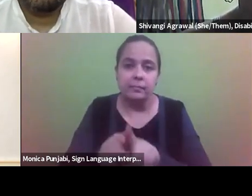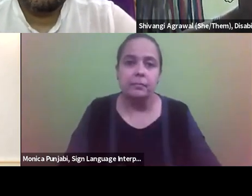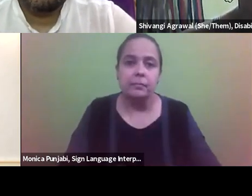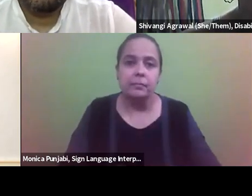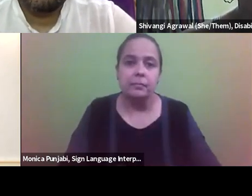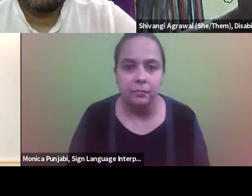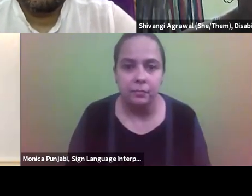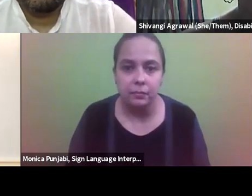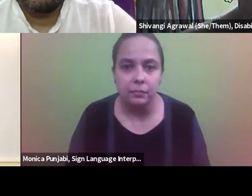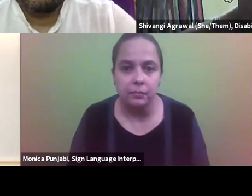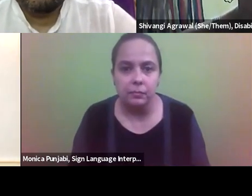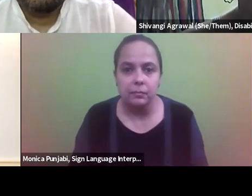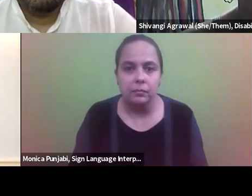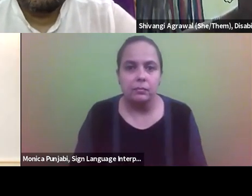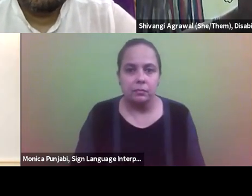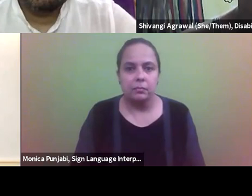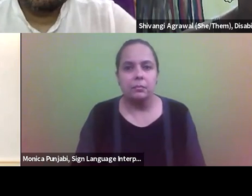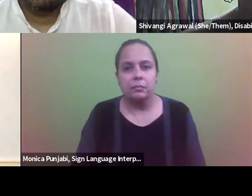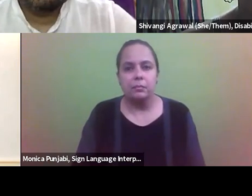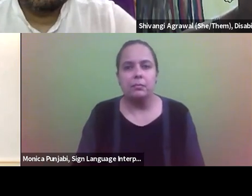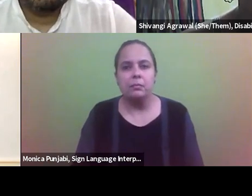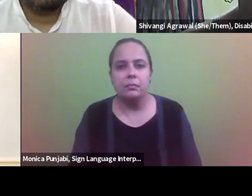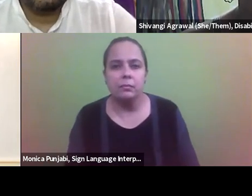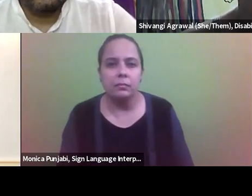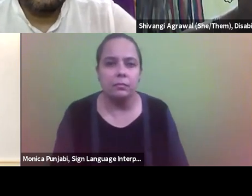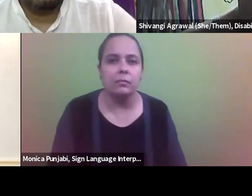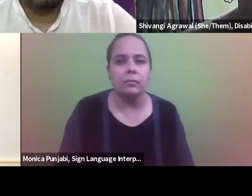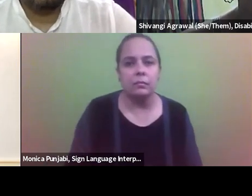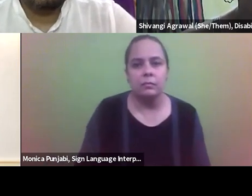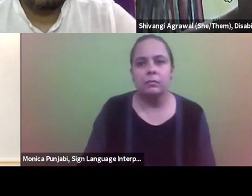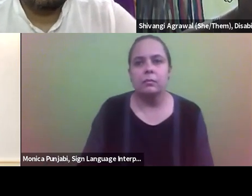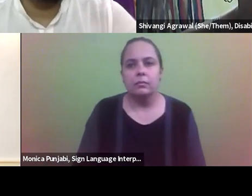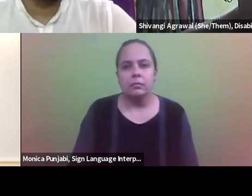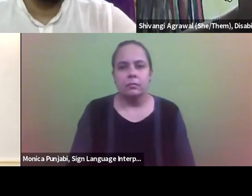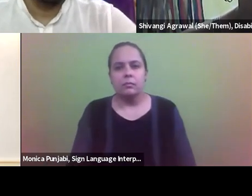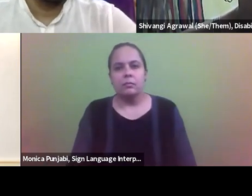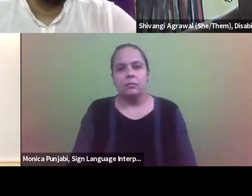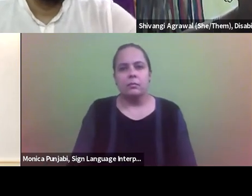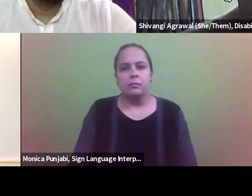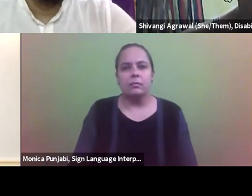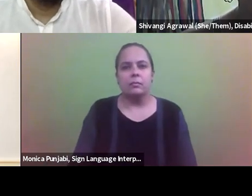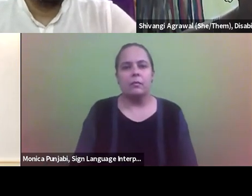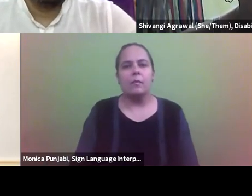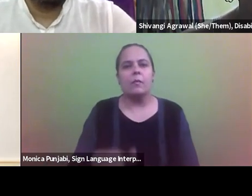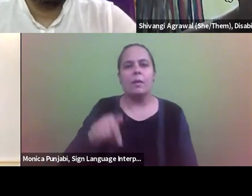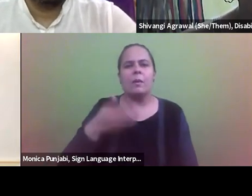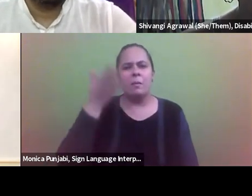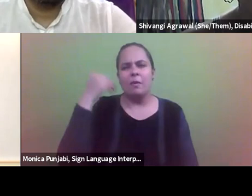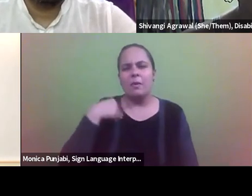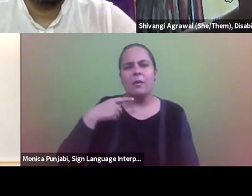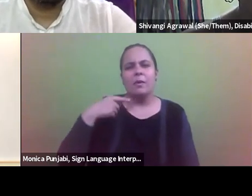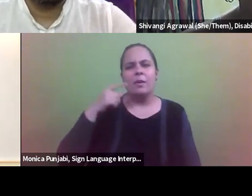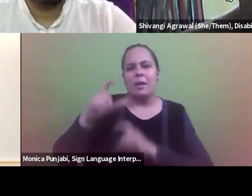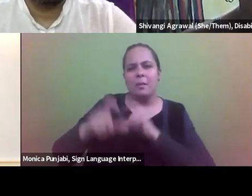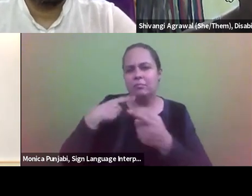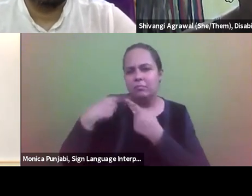that I cannot be non-binary because I have facial hair. And this email went on back and forth